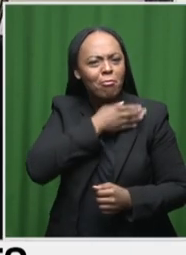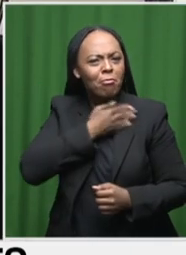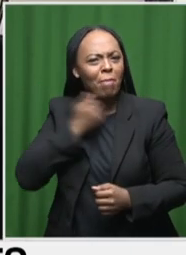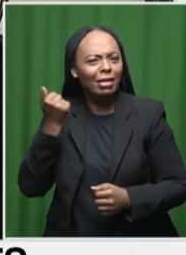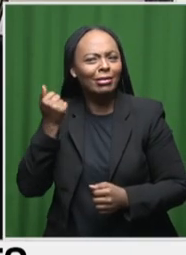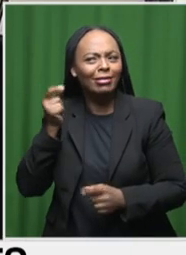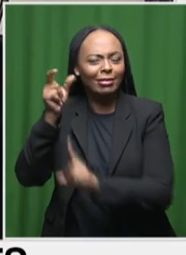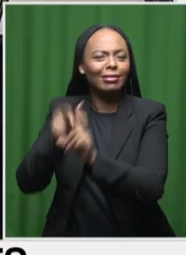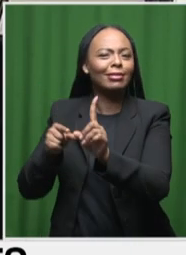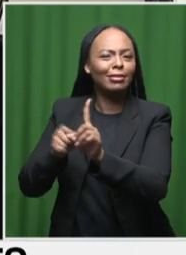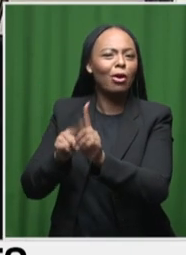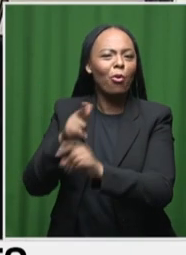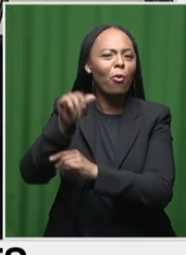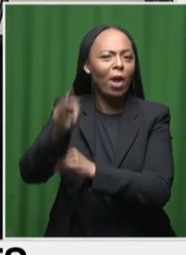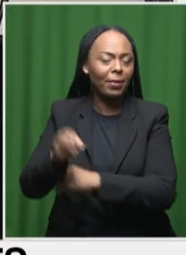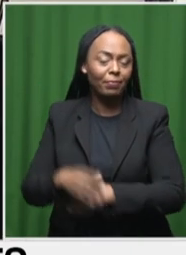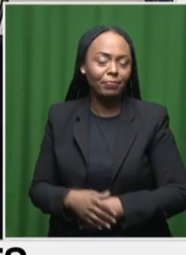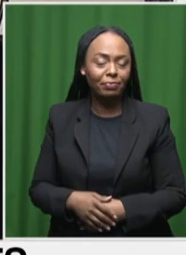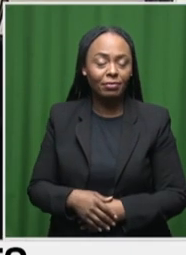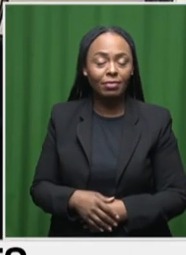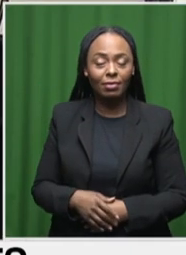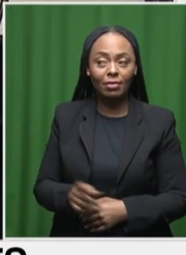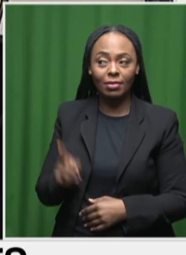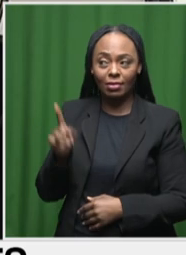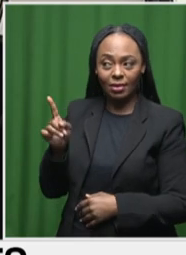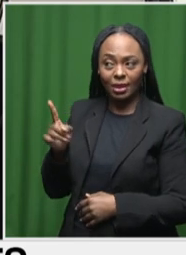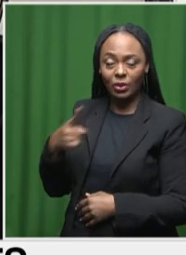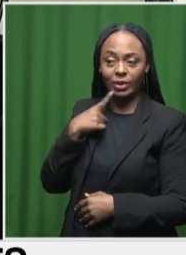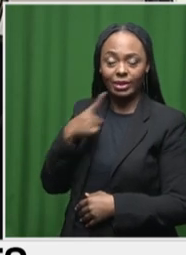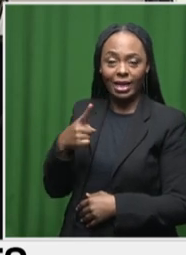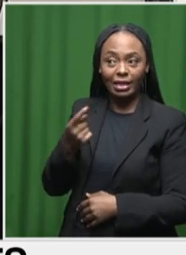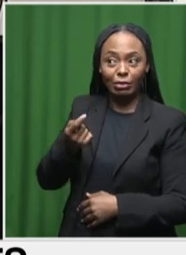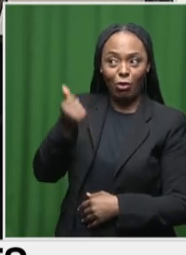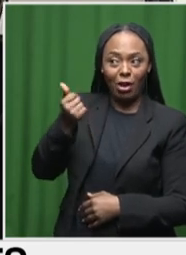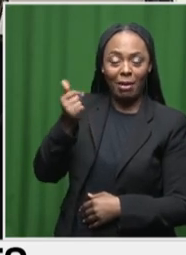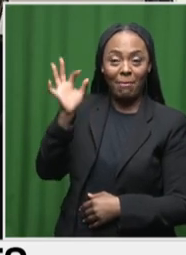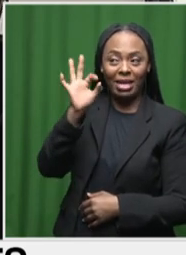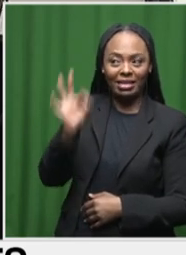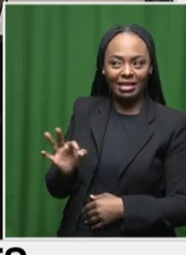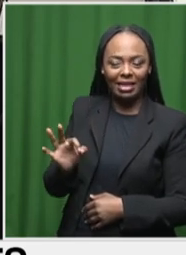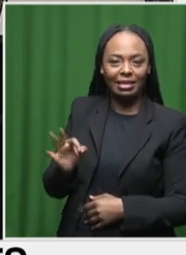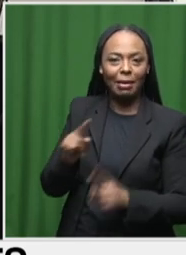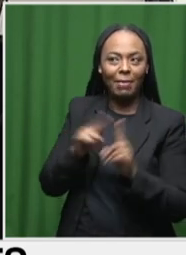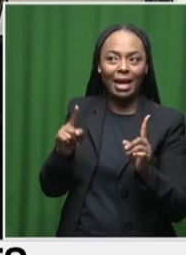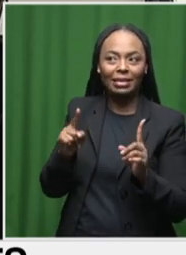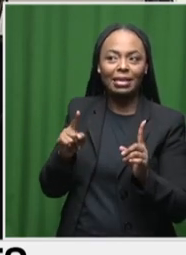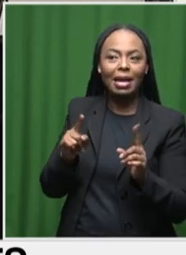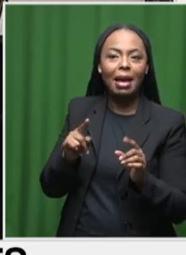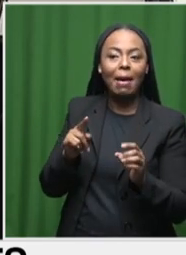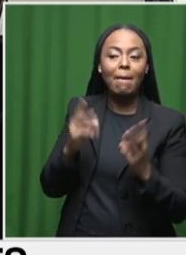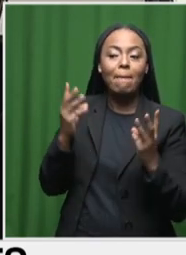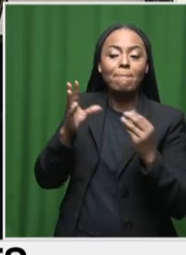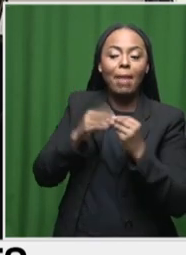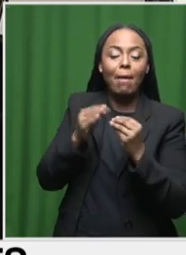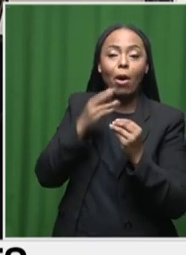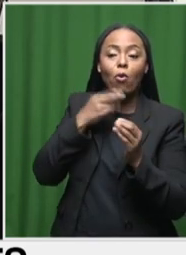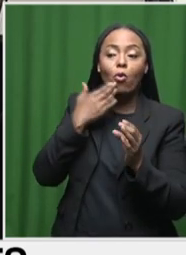it's a small percentage, but these are very senior members of the party that have left. And